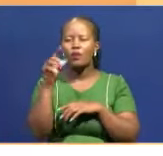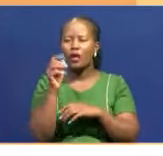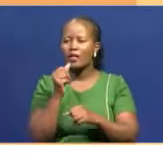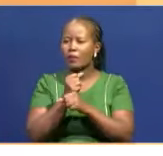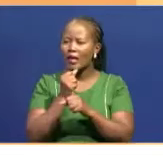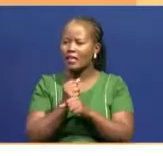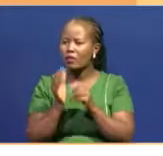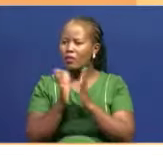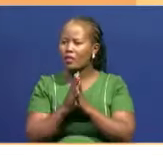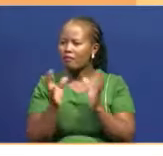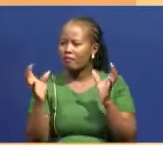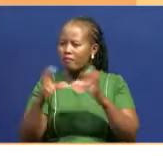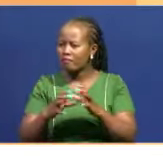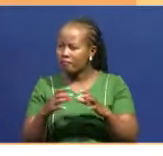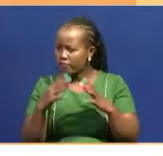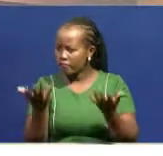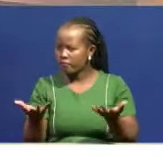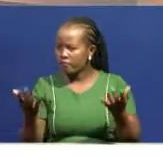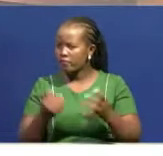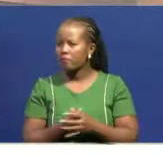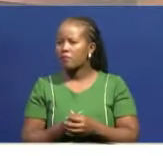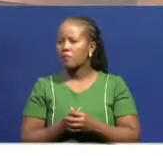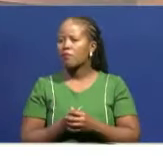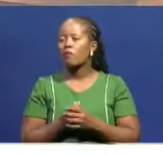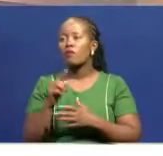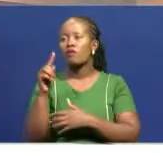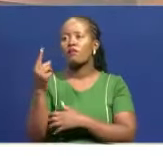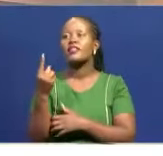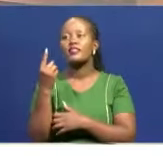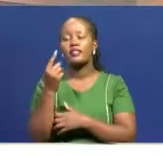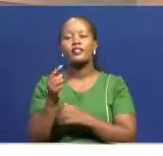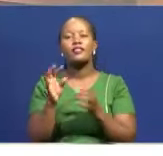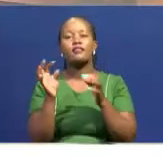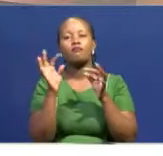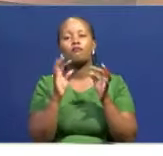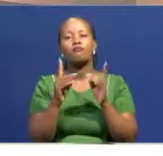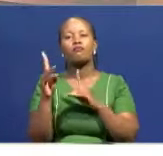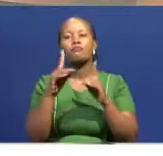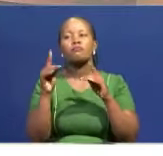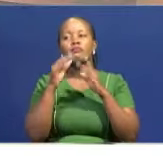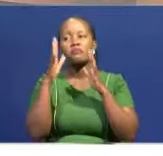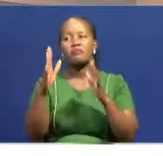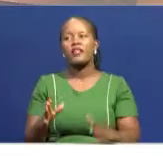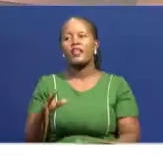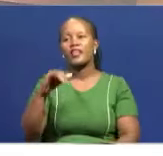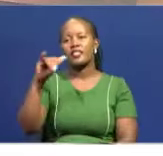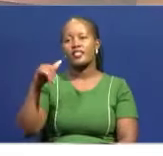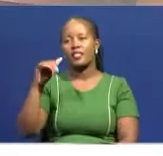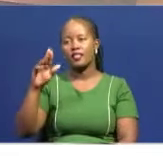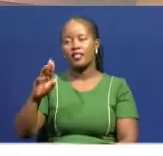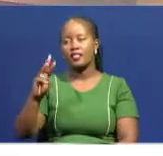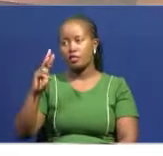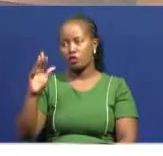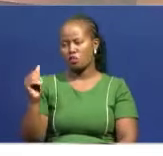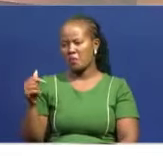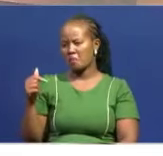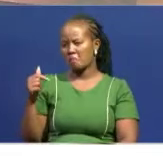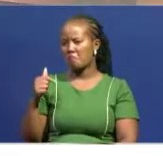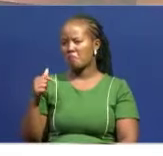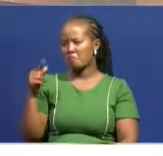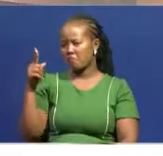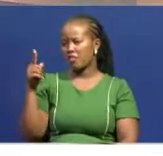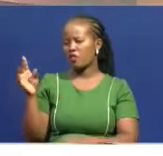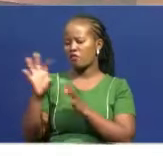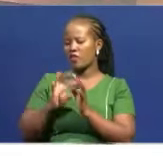back? Well, first of all, let me make a correction. The tournament director is Absalom Zuma. I'm the high performance coordinator.